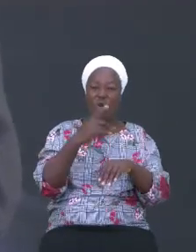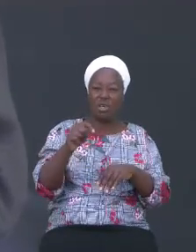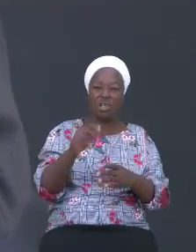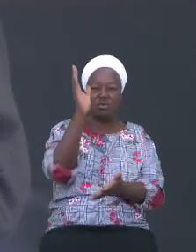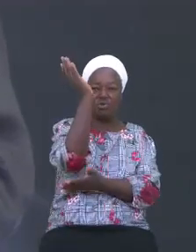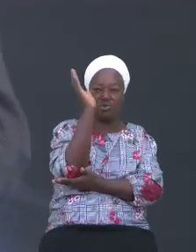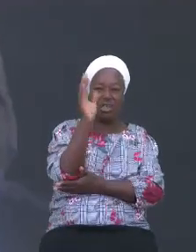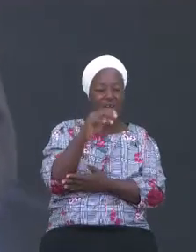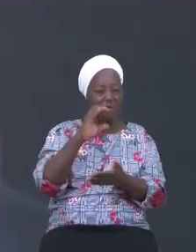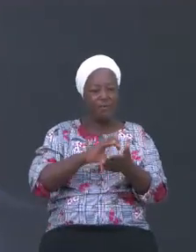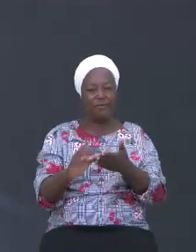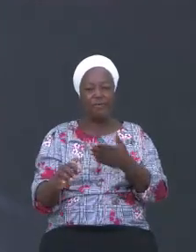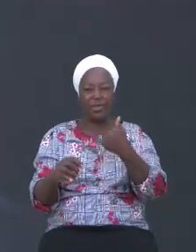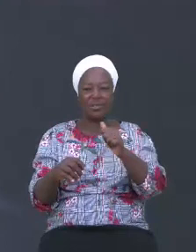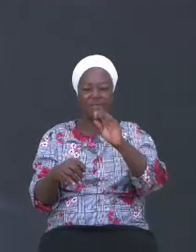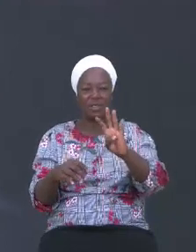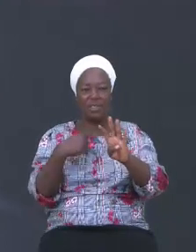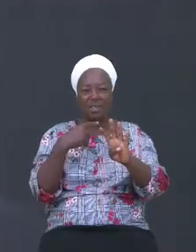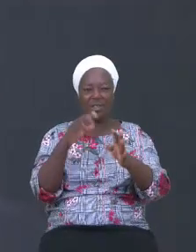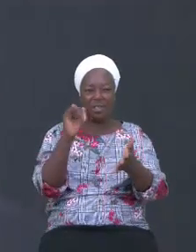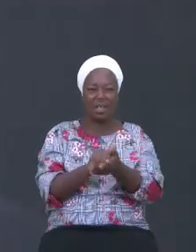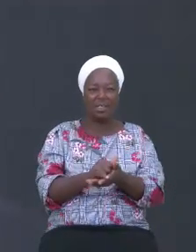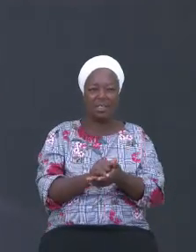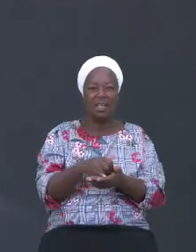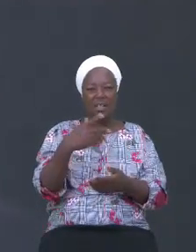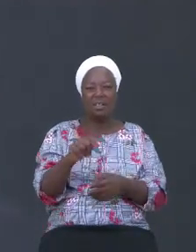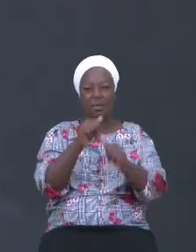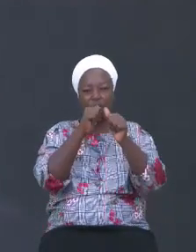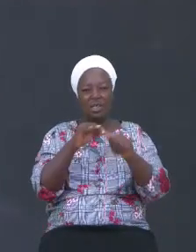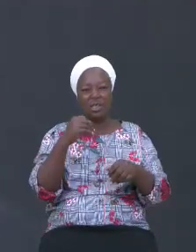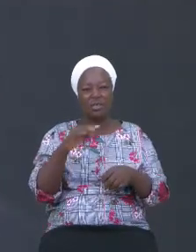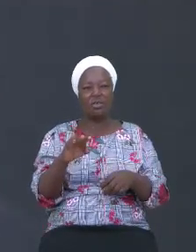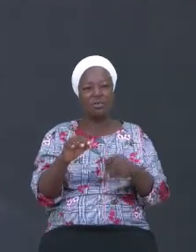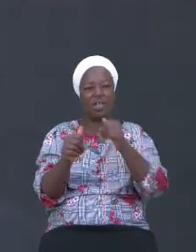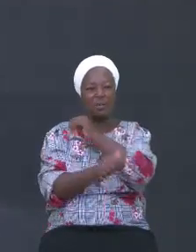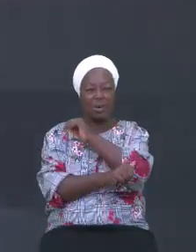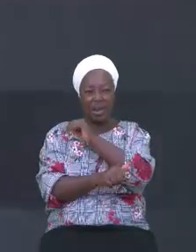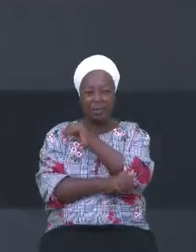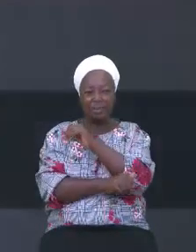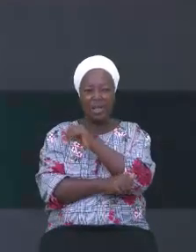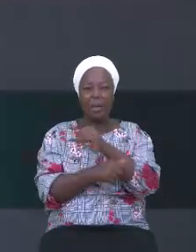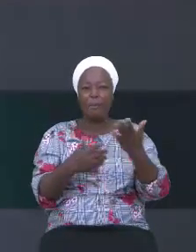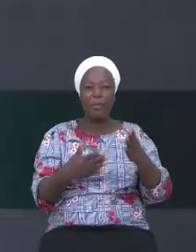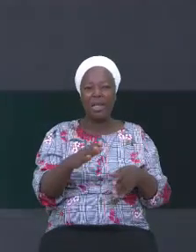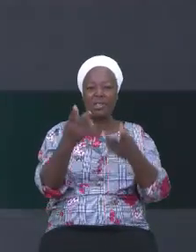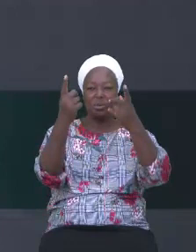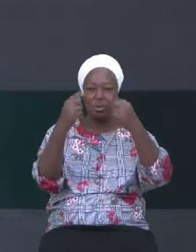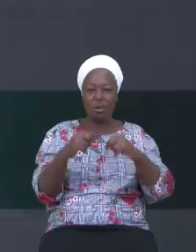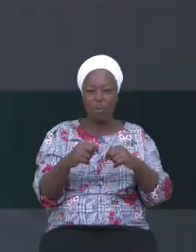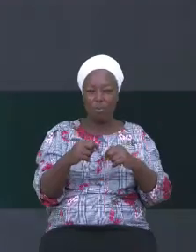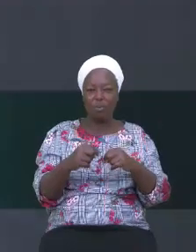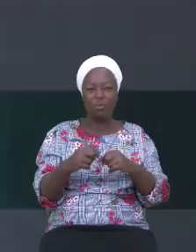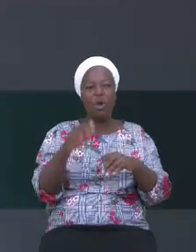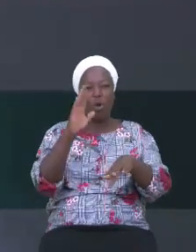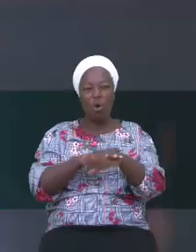verse 14. It says that the blessing of Abraham might come on